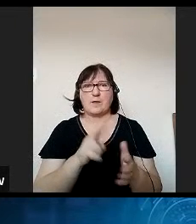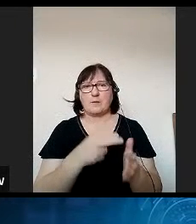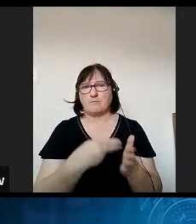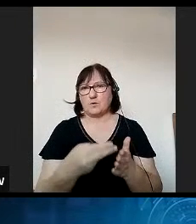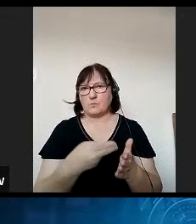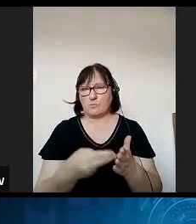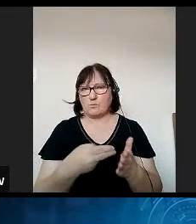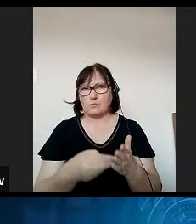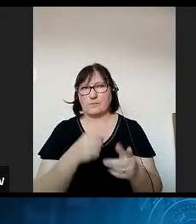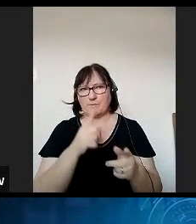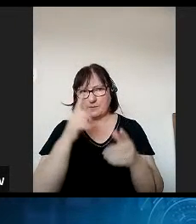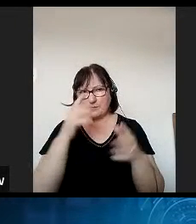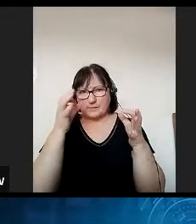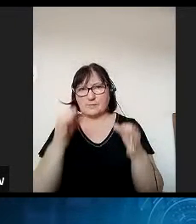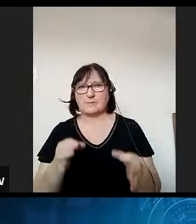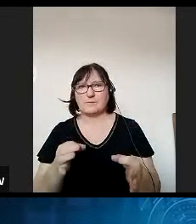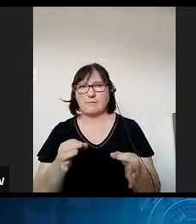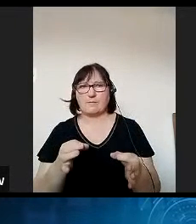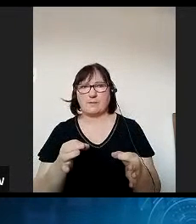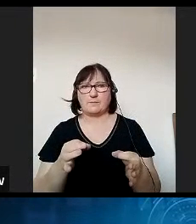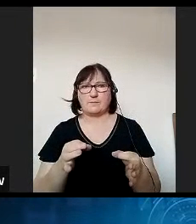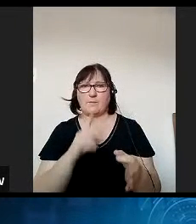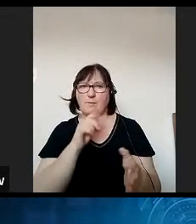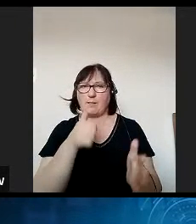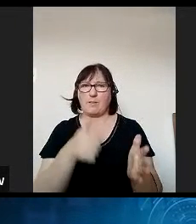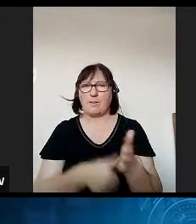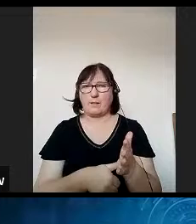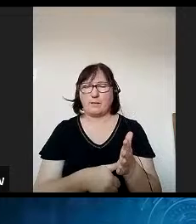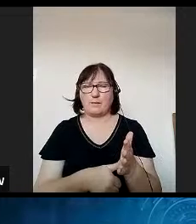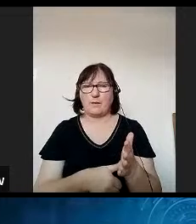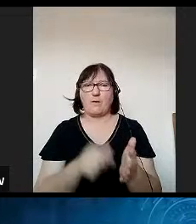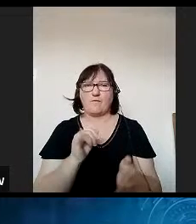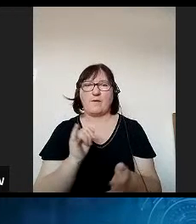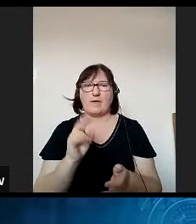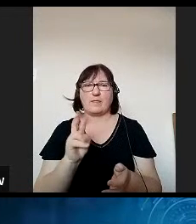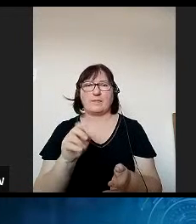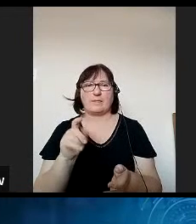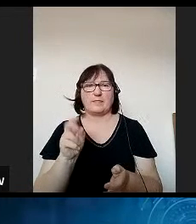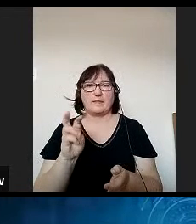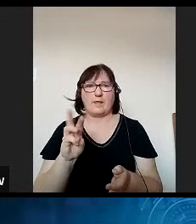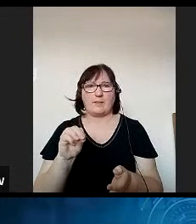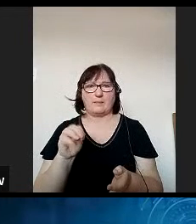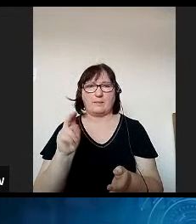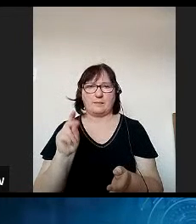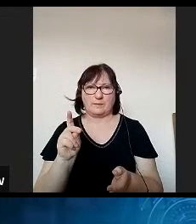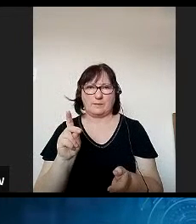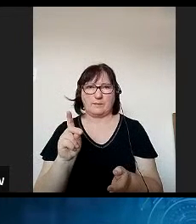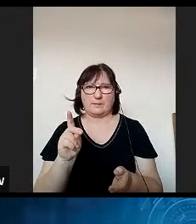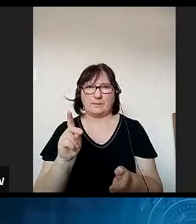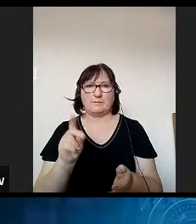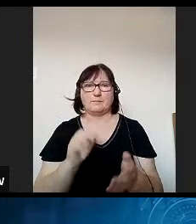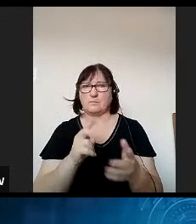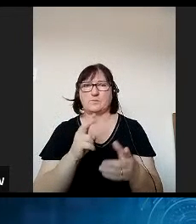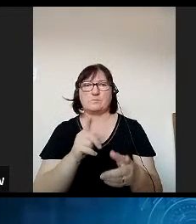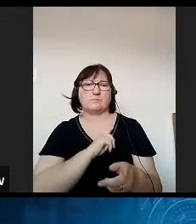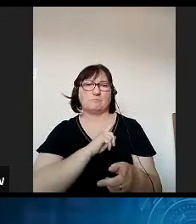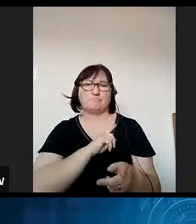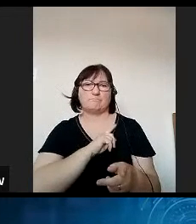of findings or intent, as this is not elaborated on the letter of intent?